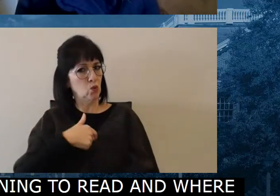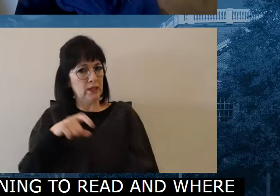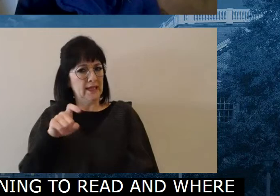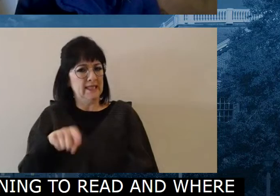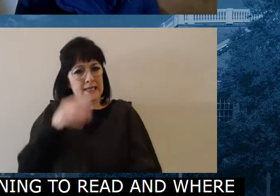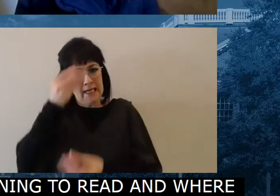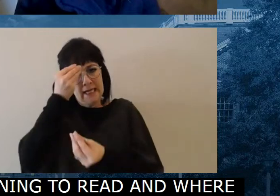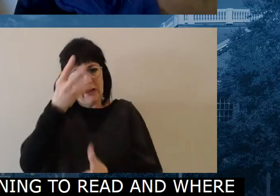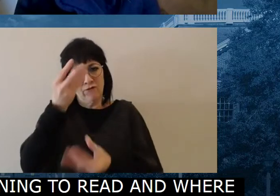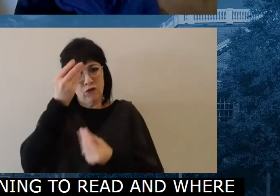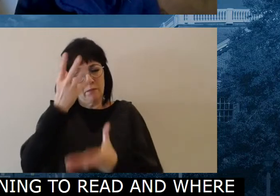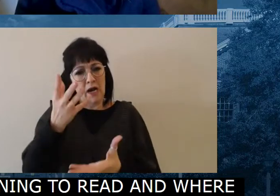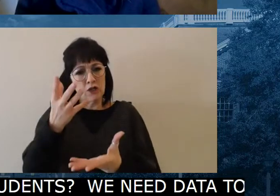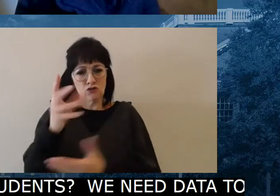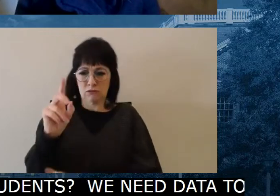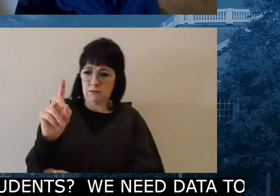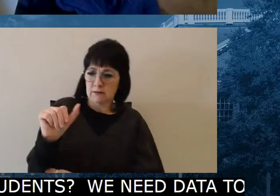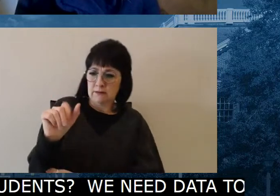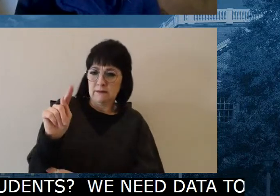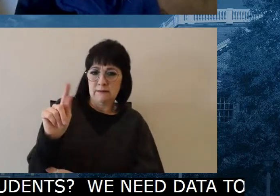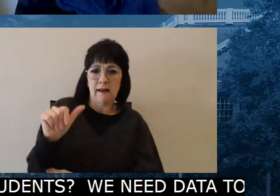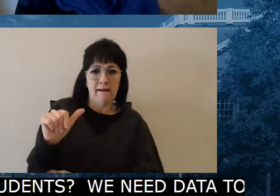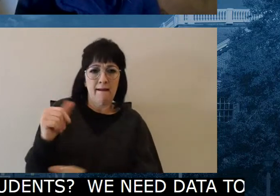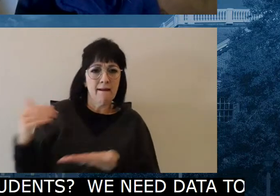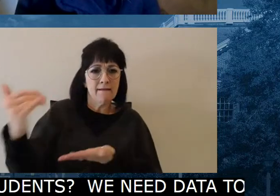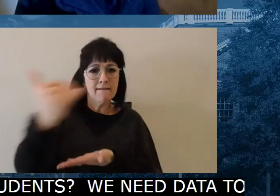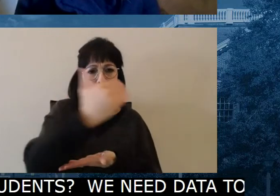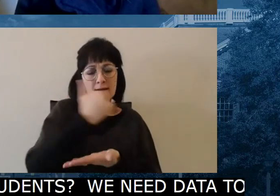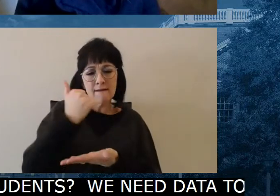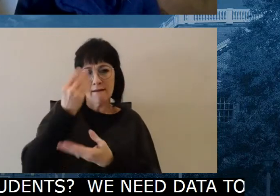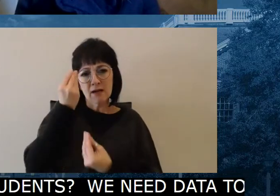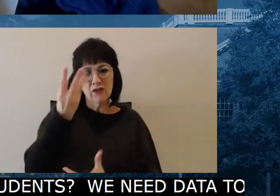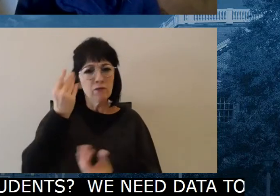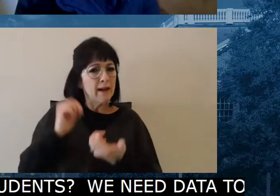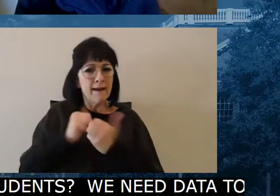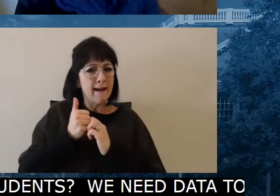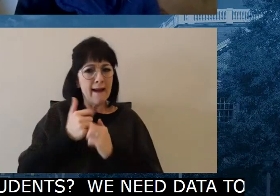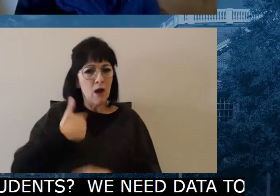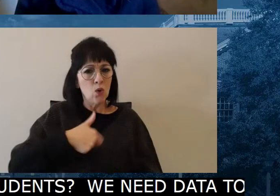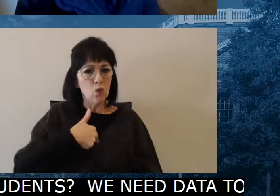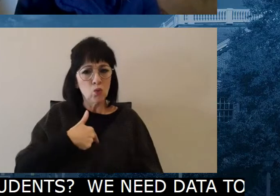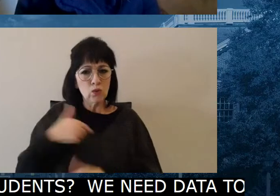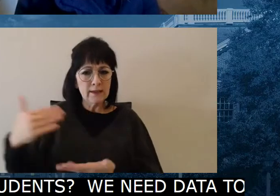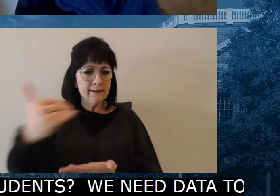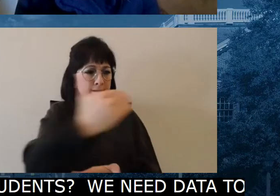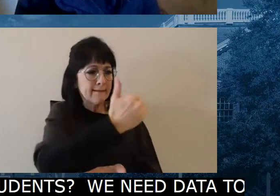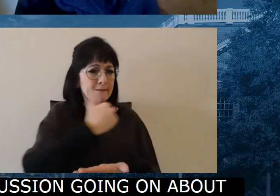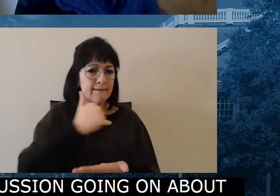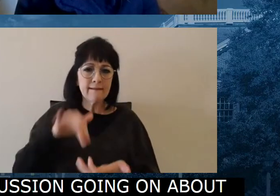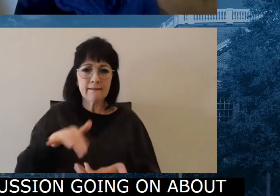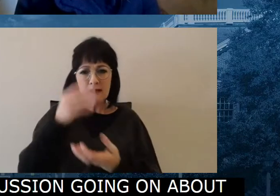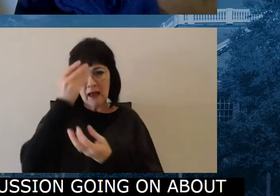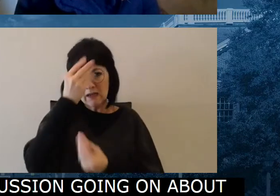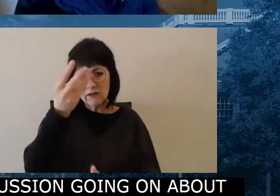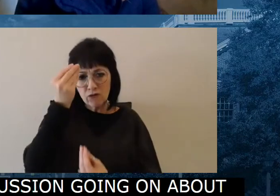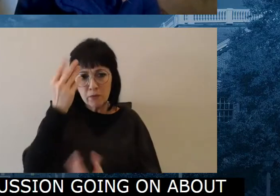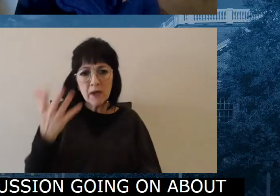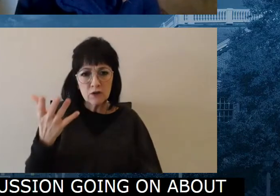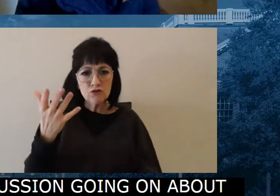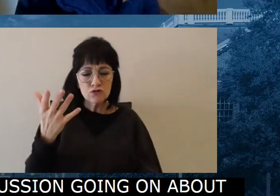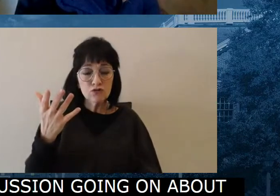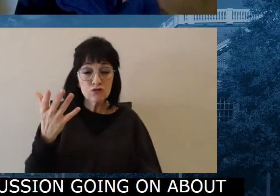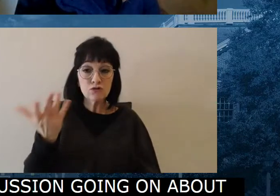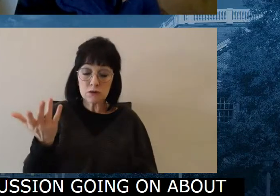a discussion going on about what's the best way to do that. There is, as Dr. Bunting said, considerable